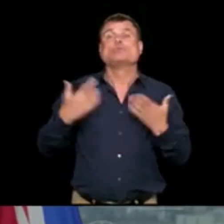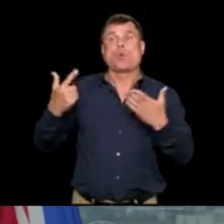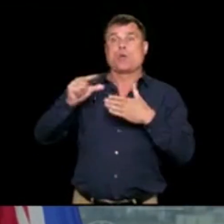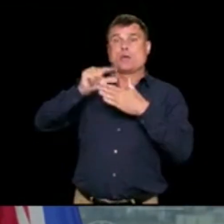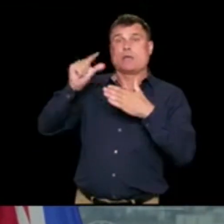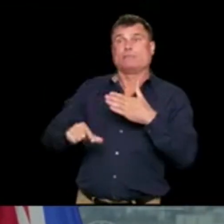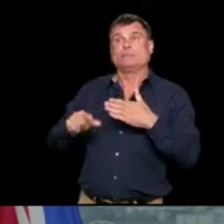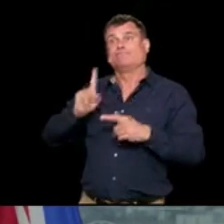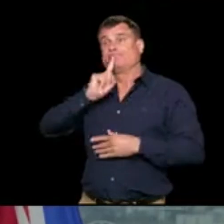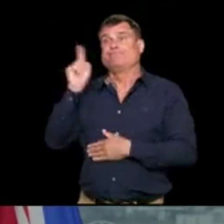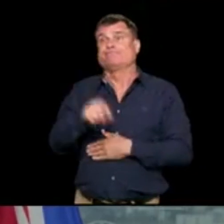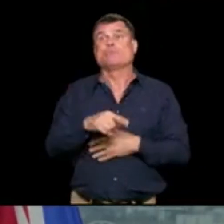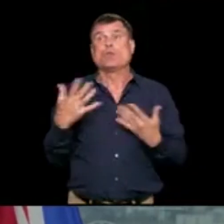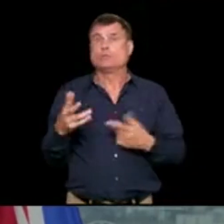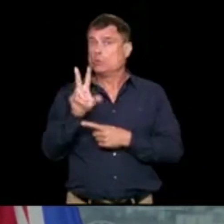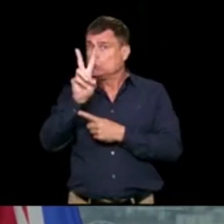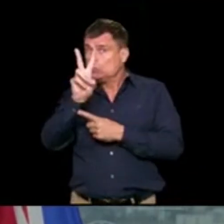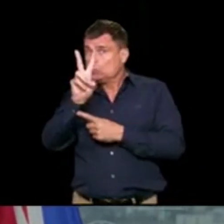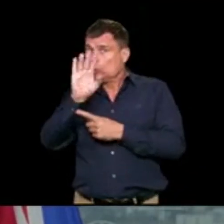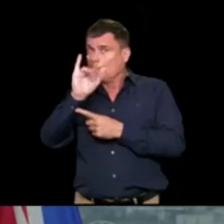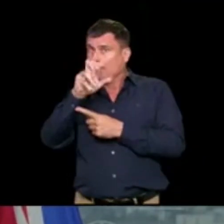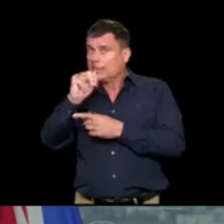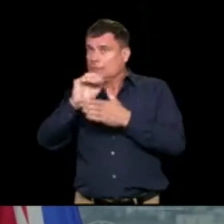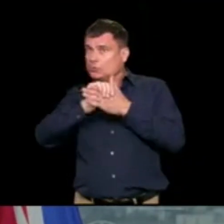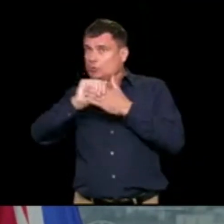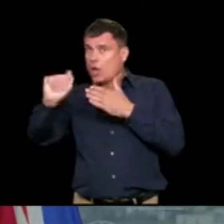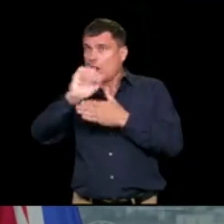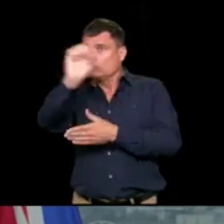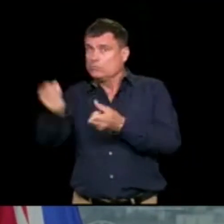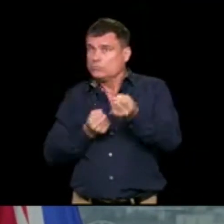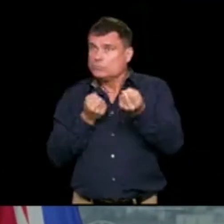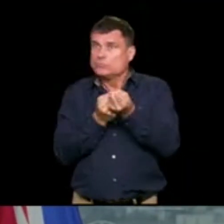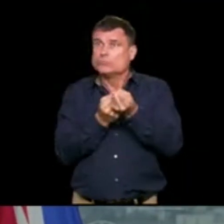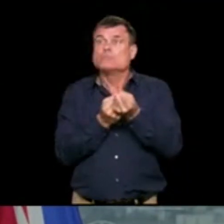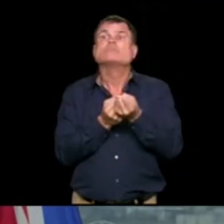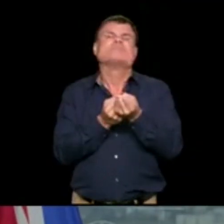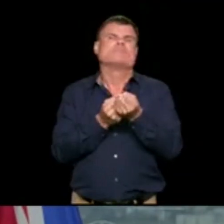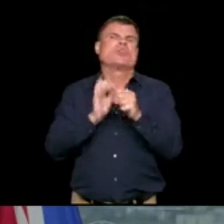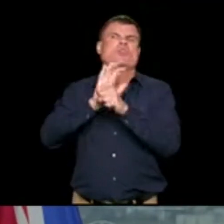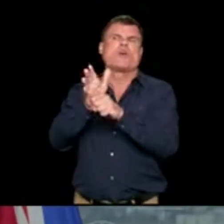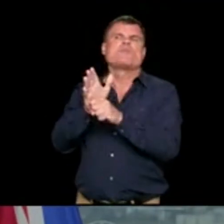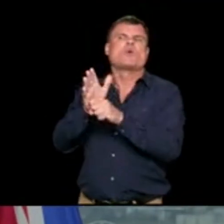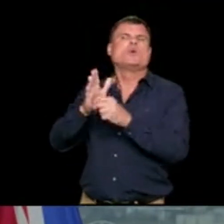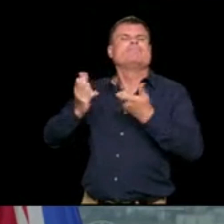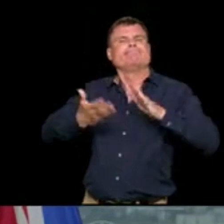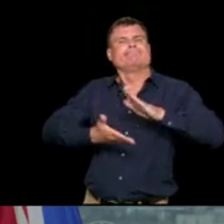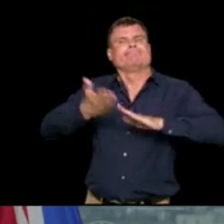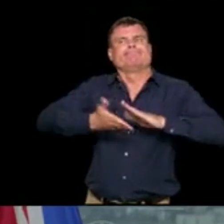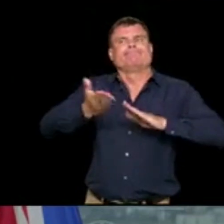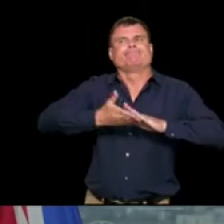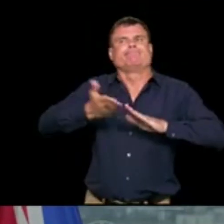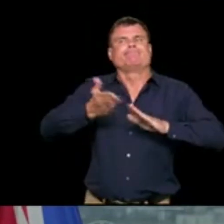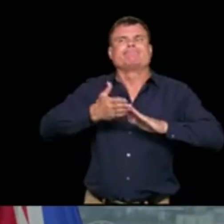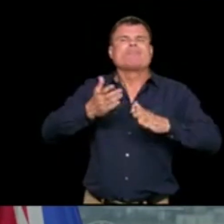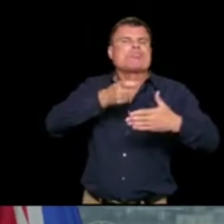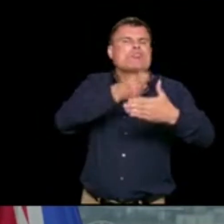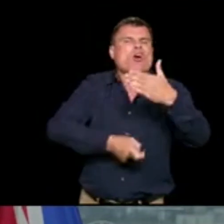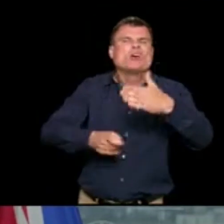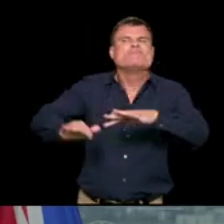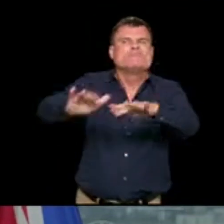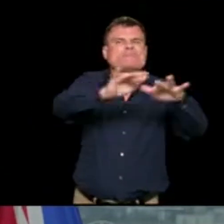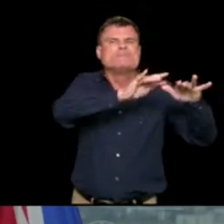it will contribute up to $2 billion to support municipalities with COVID-19 operating costs over this next 6 to 8